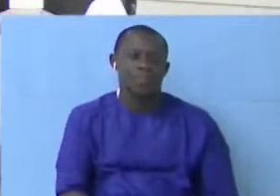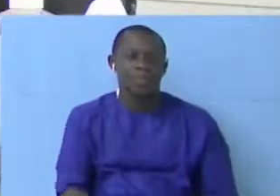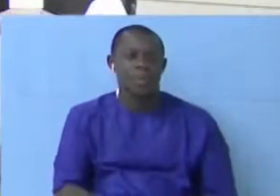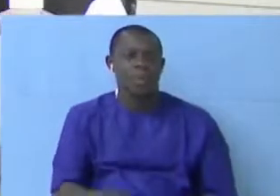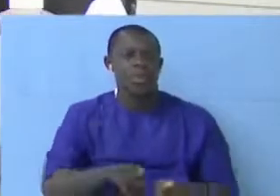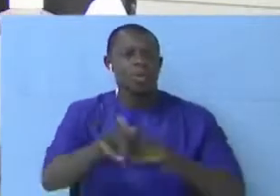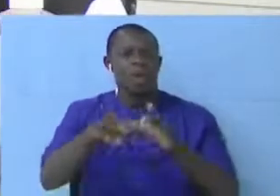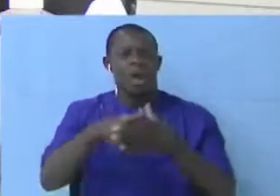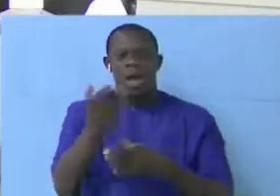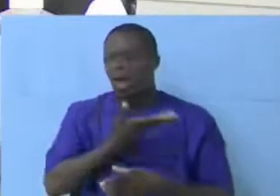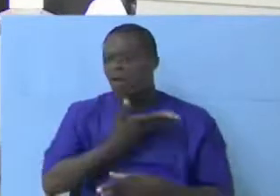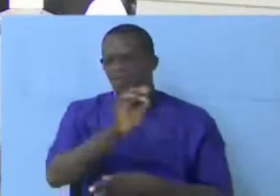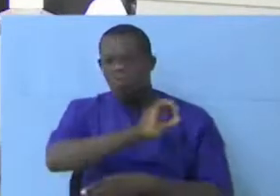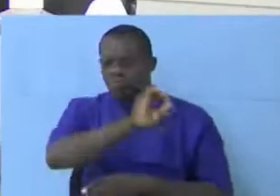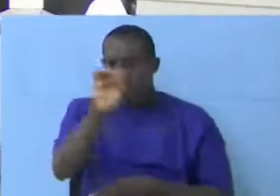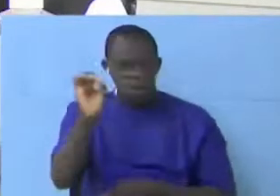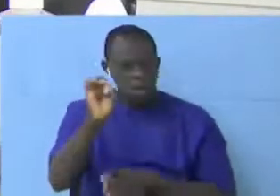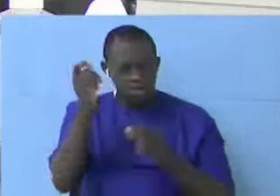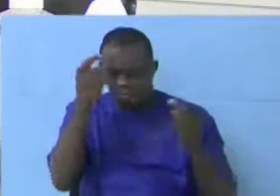an iota of doubt.